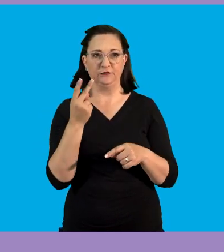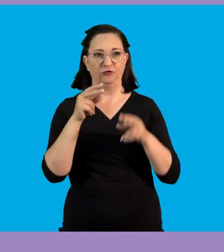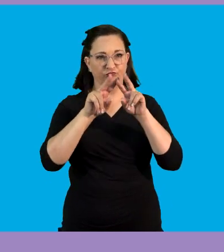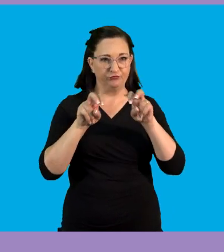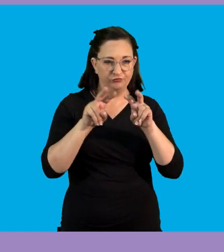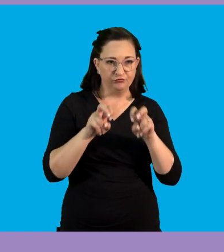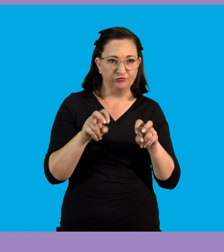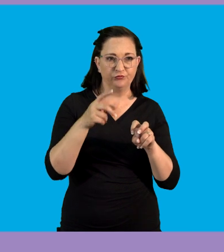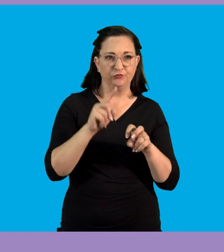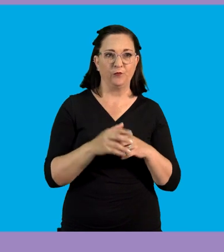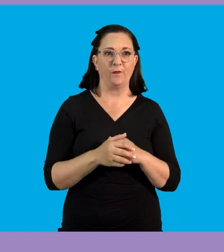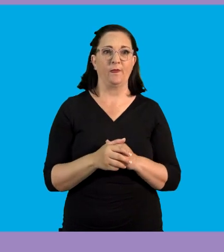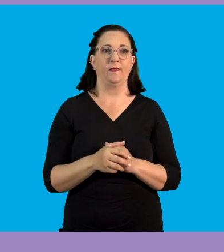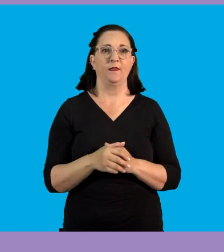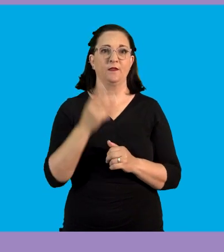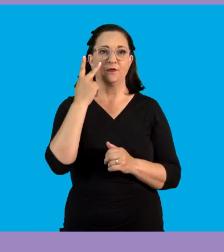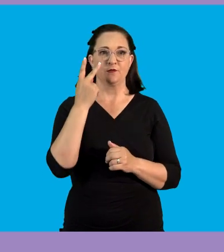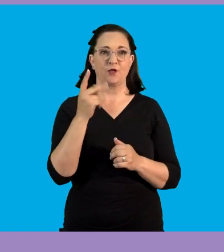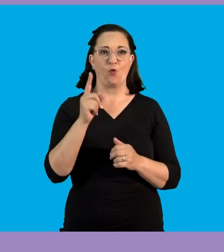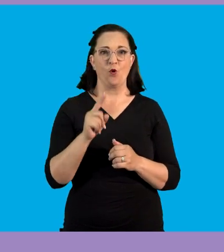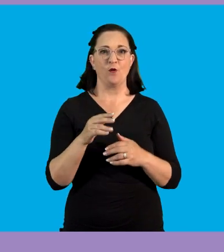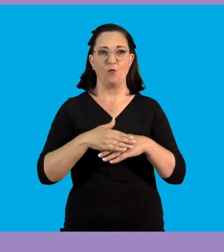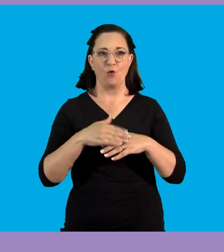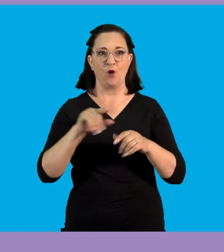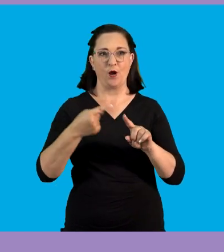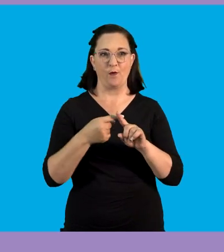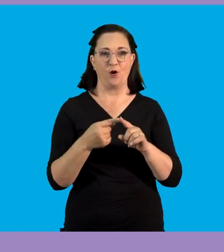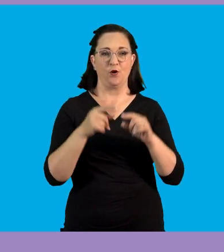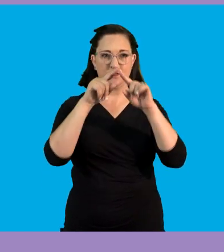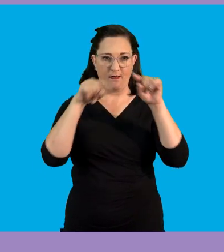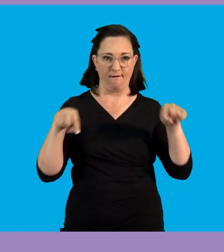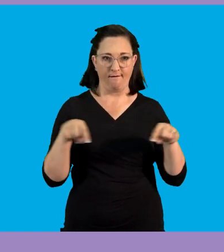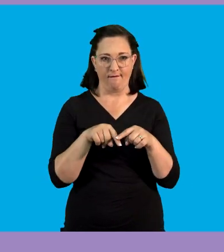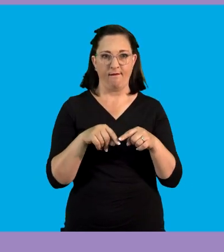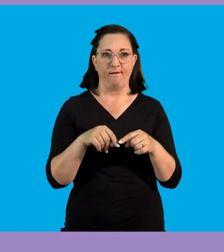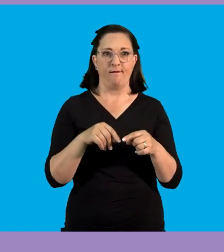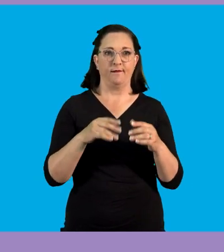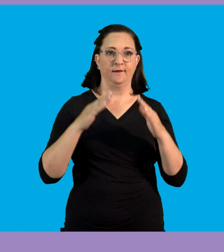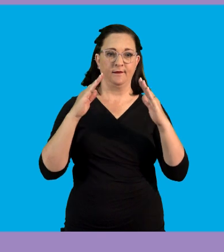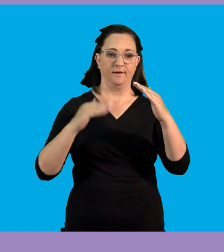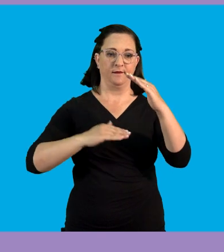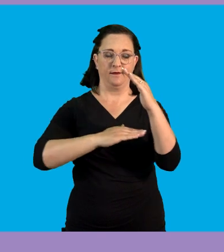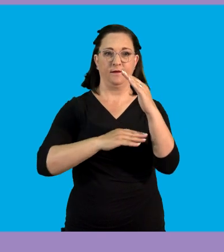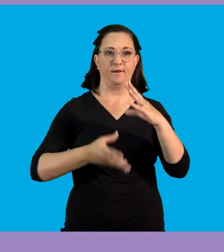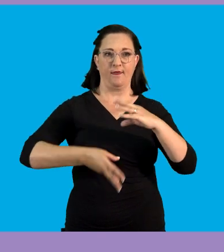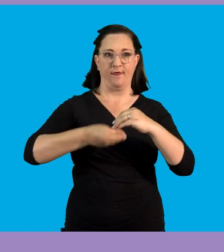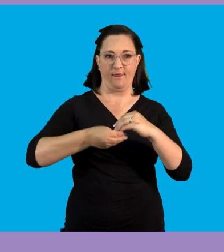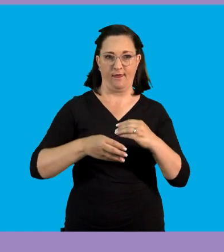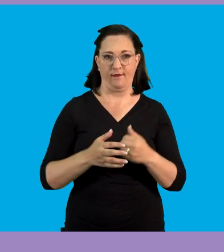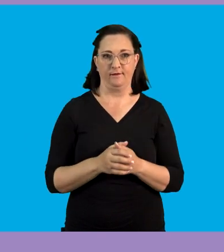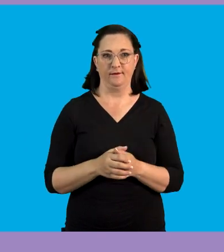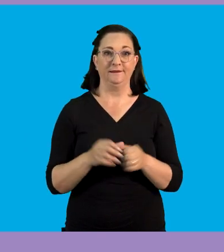investigate the angles of a triangle focusing on the sum of interior angles of a triangle, the